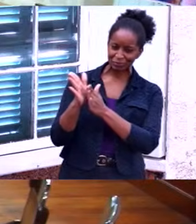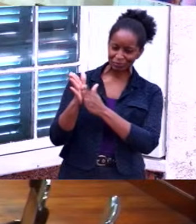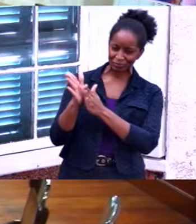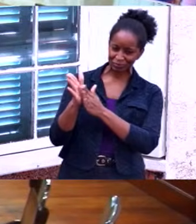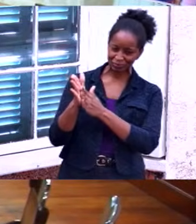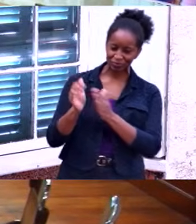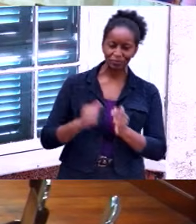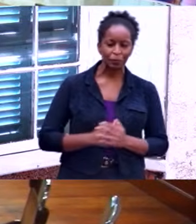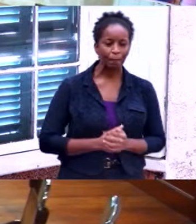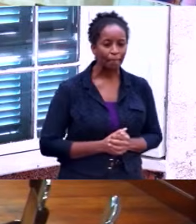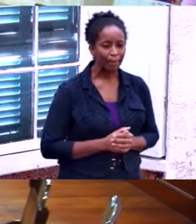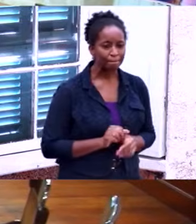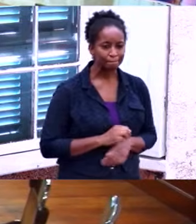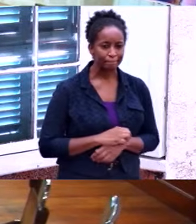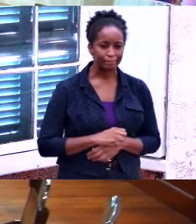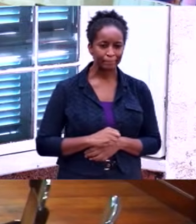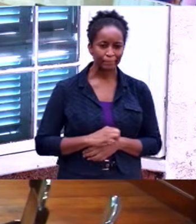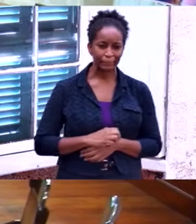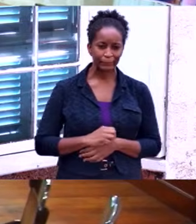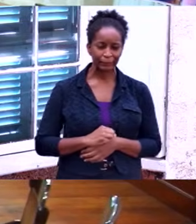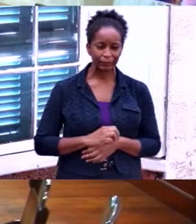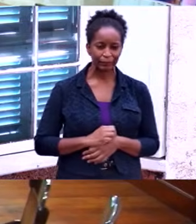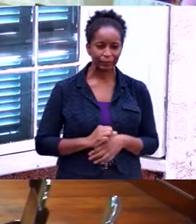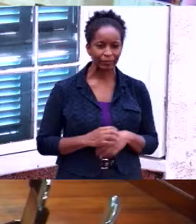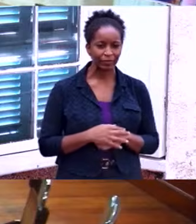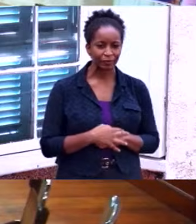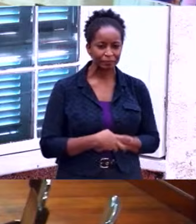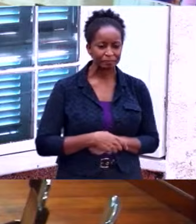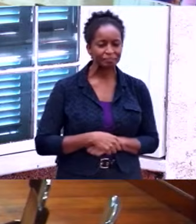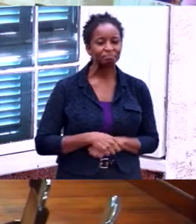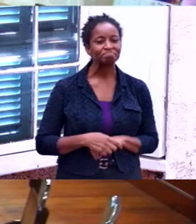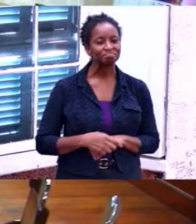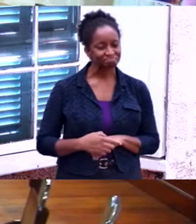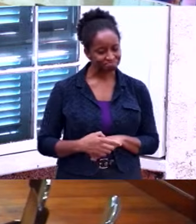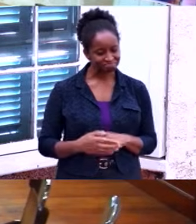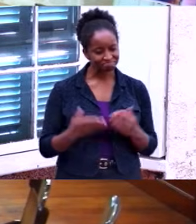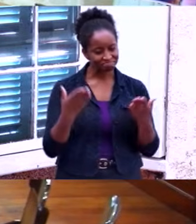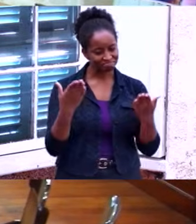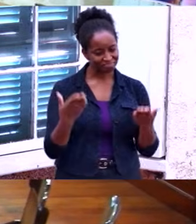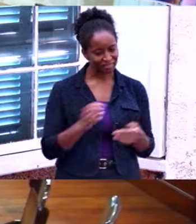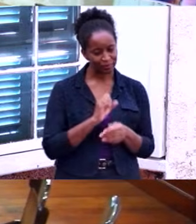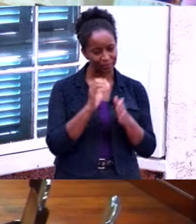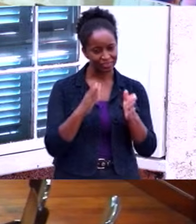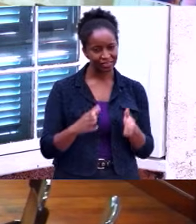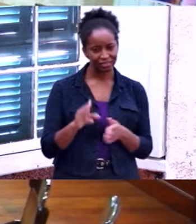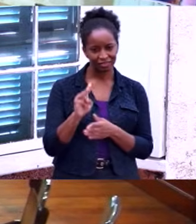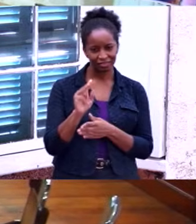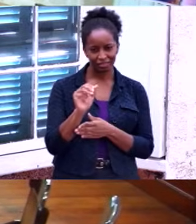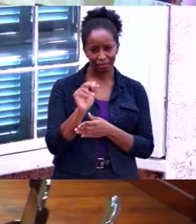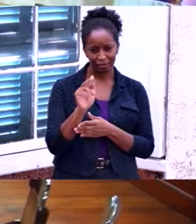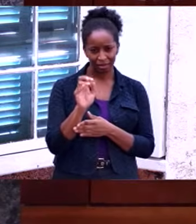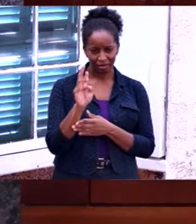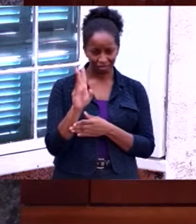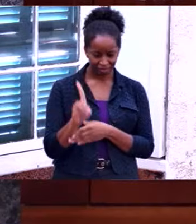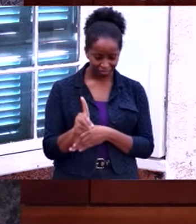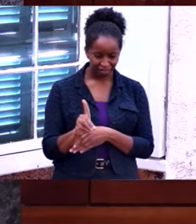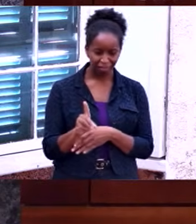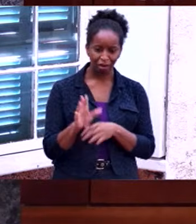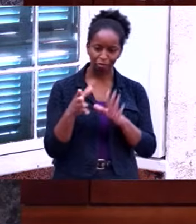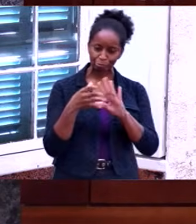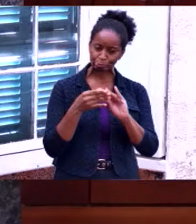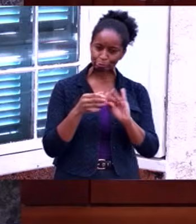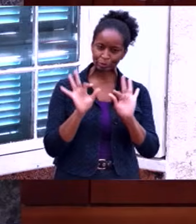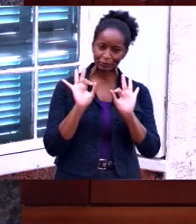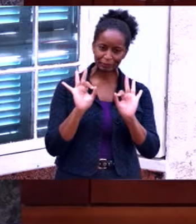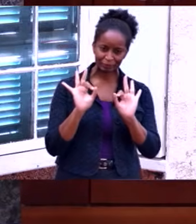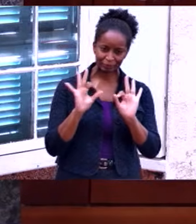Mr. President. Well done, Senator Maynard. I rise, obviously, to wrap up the debate and to attempt to respond